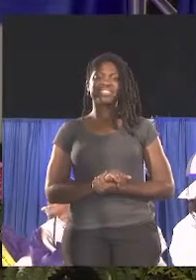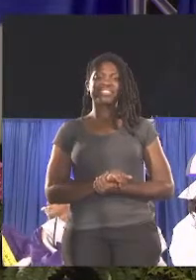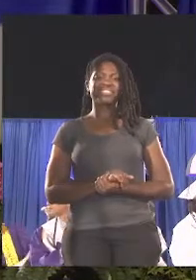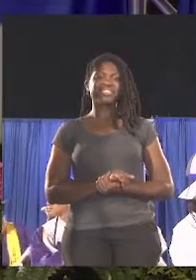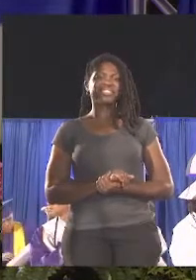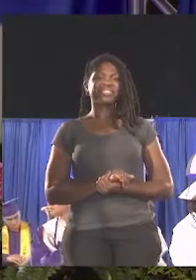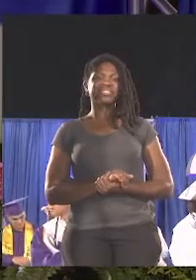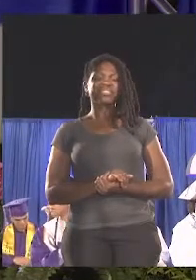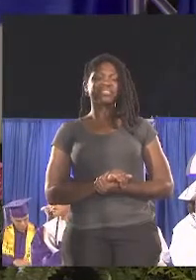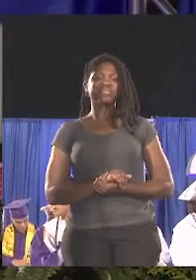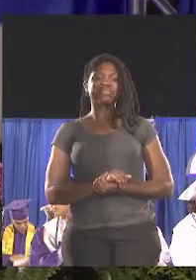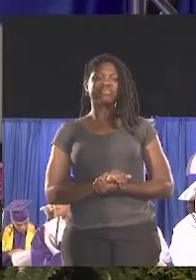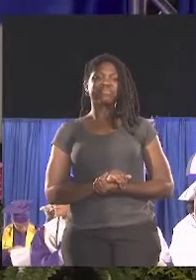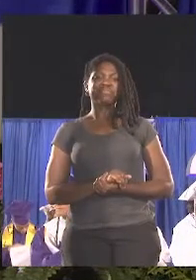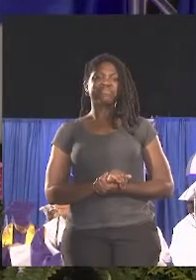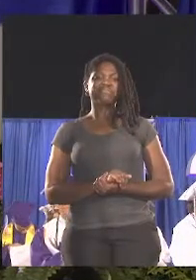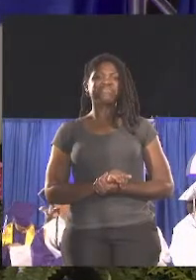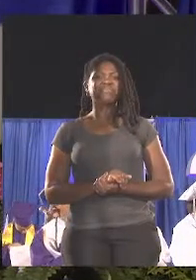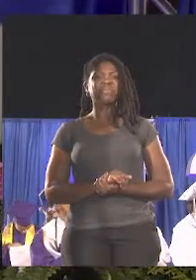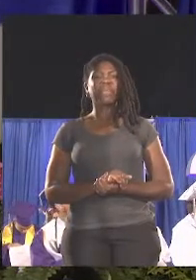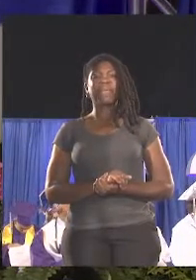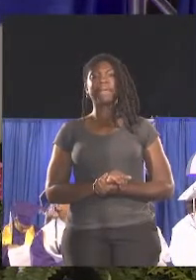Carolina.